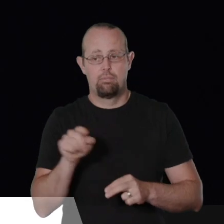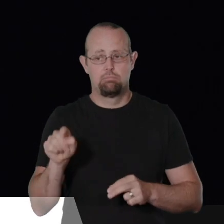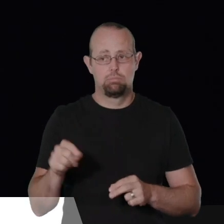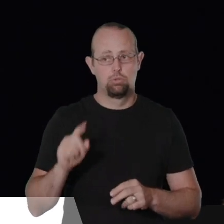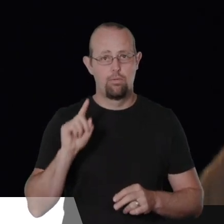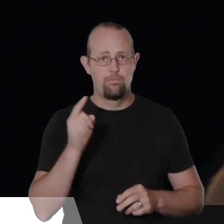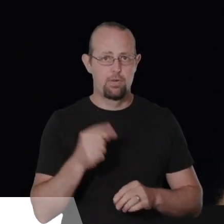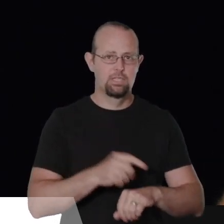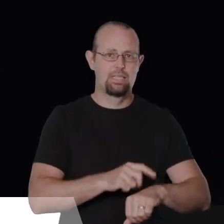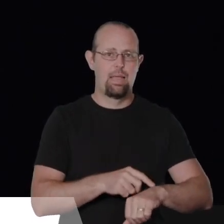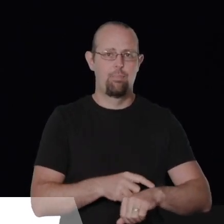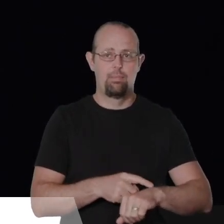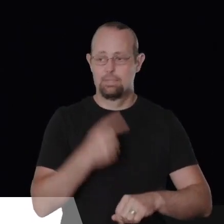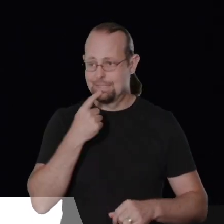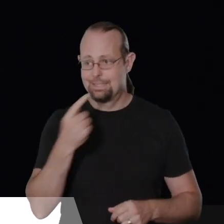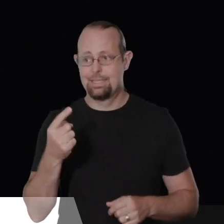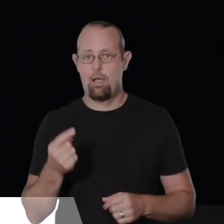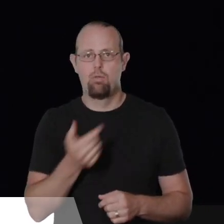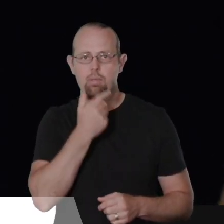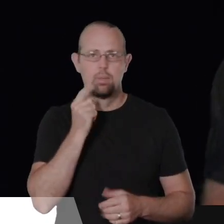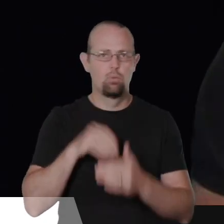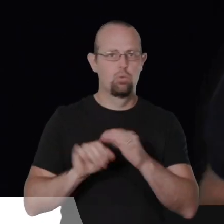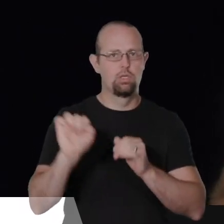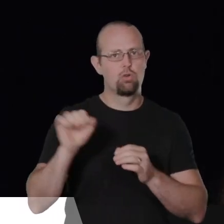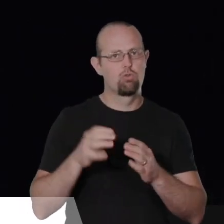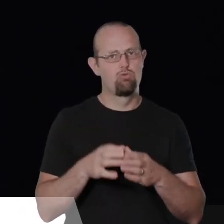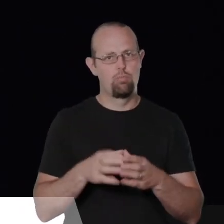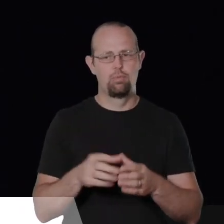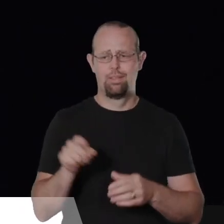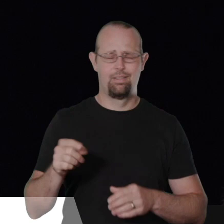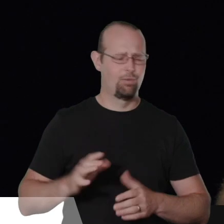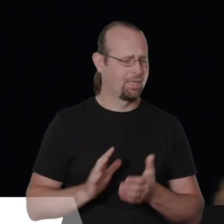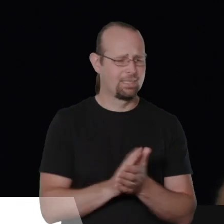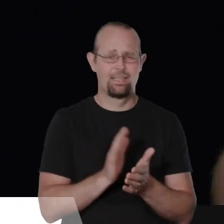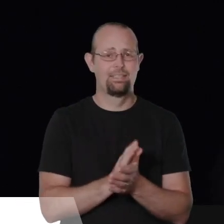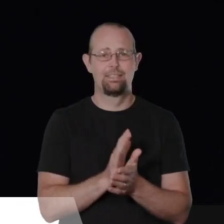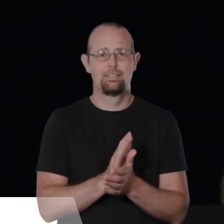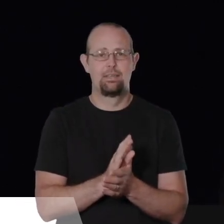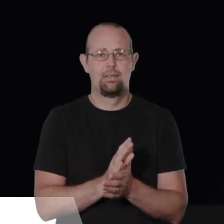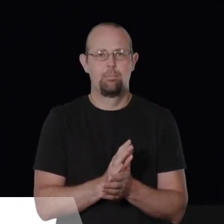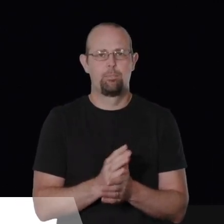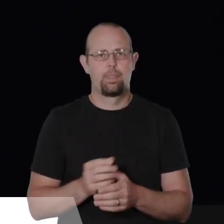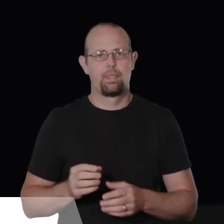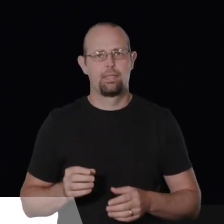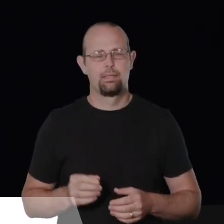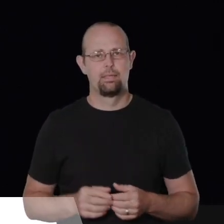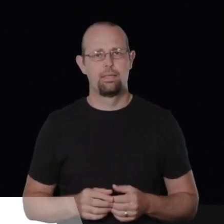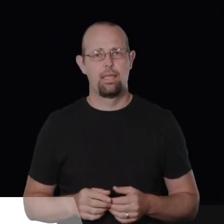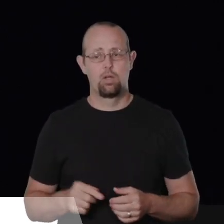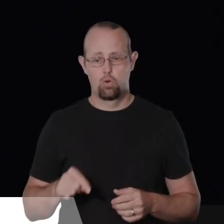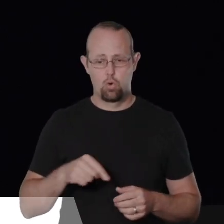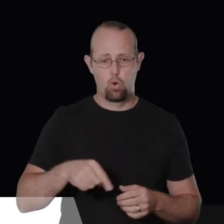know. They'll only be delighted to hear that you've done that today. And then immediately get